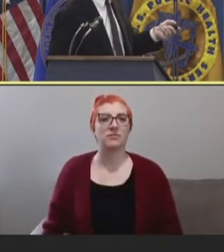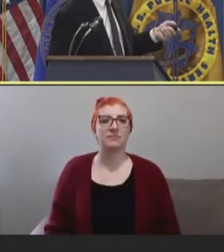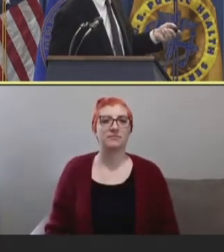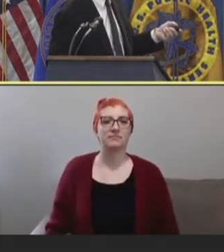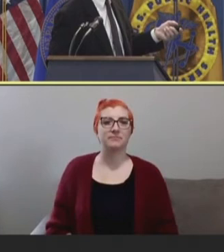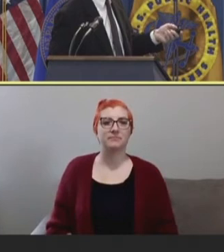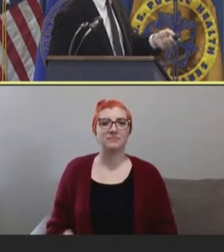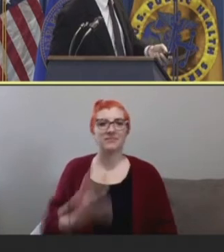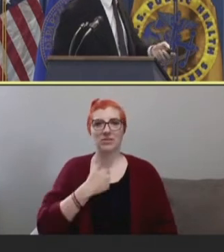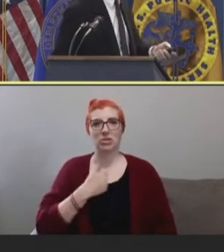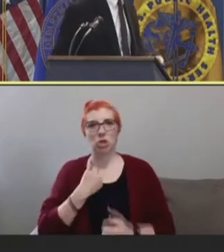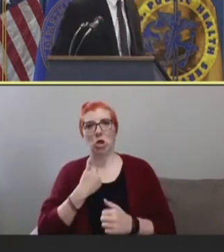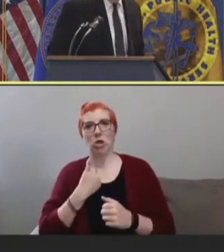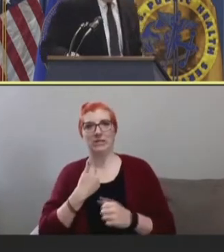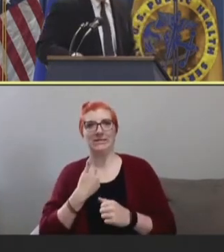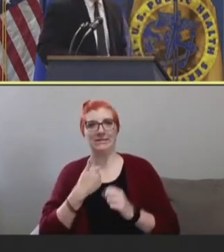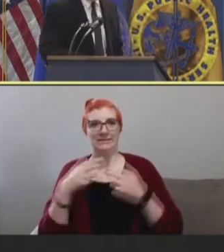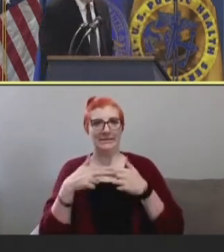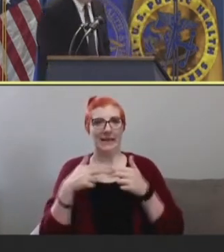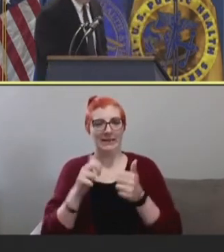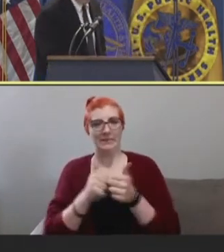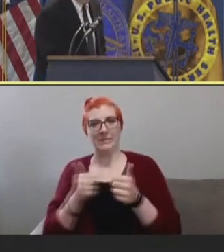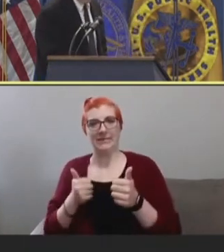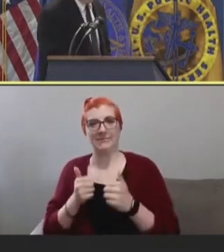I apologize. There we go.